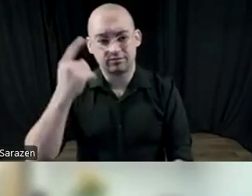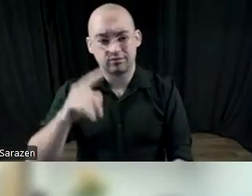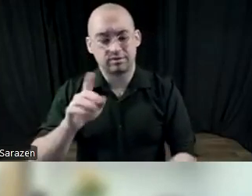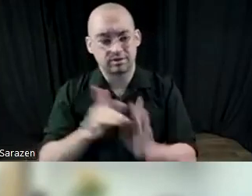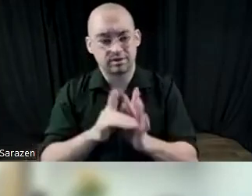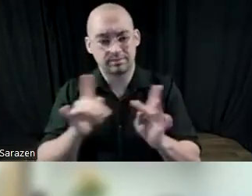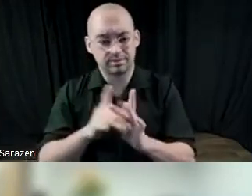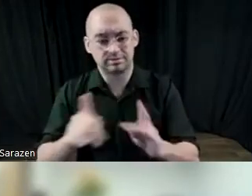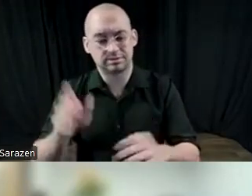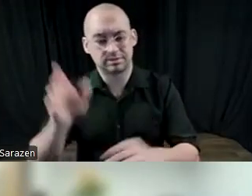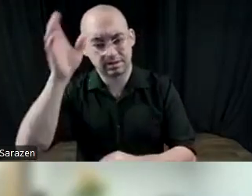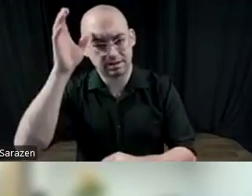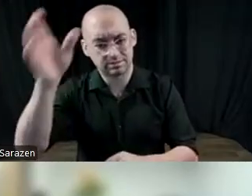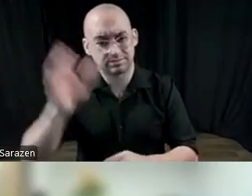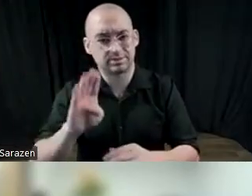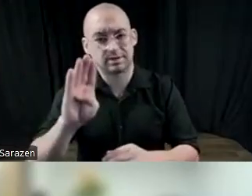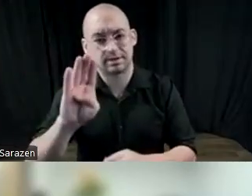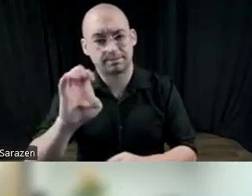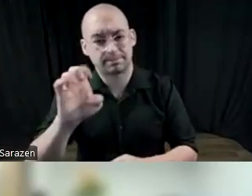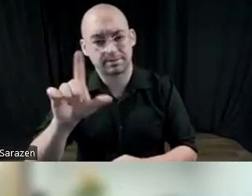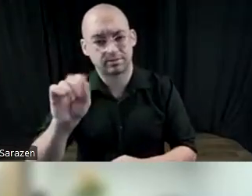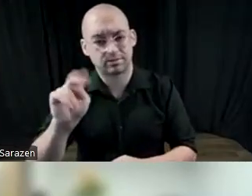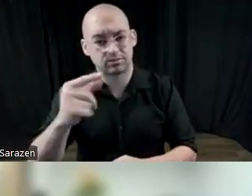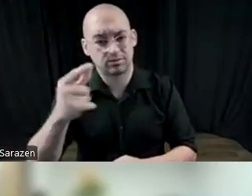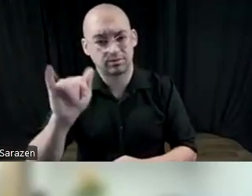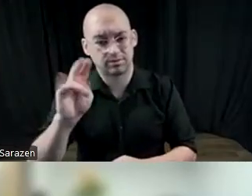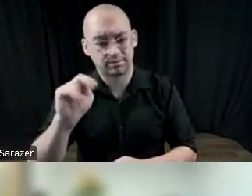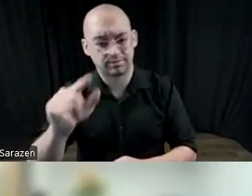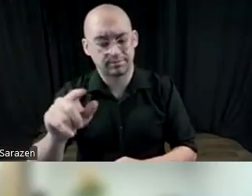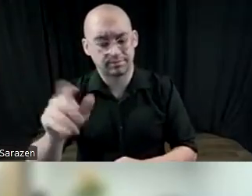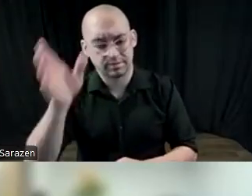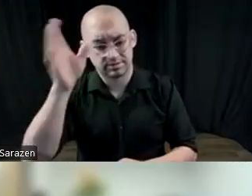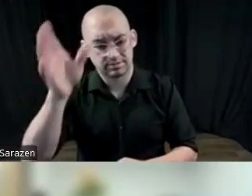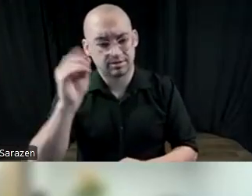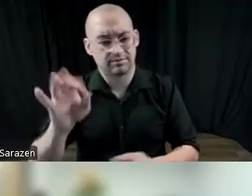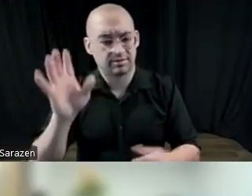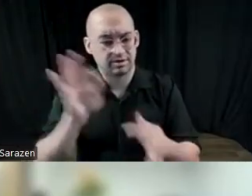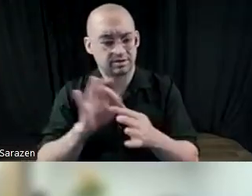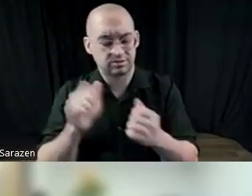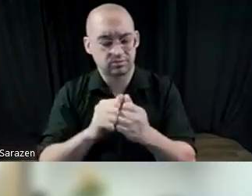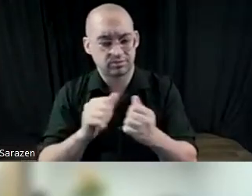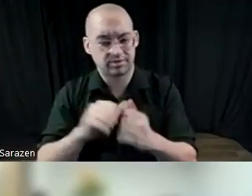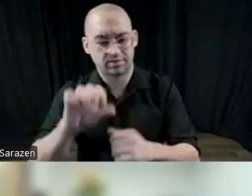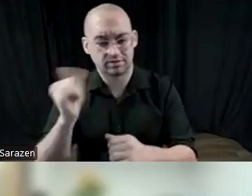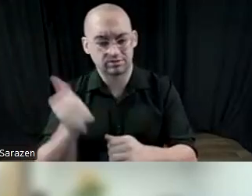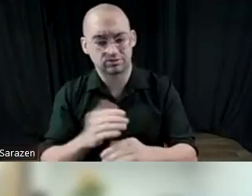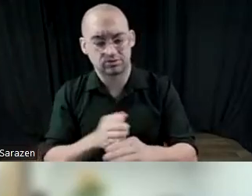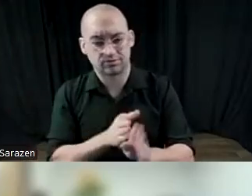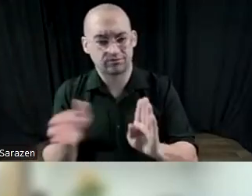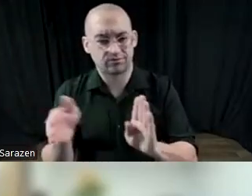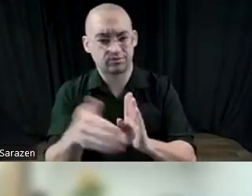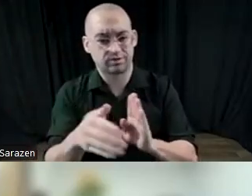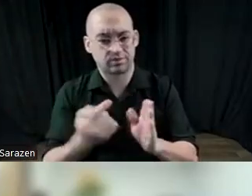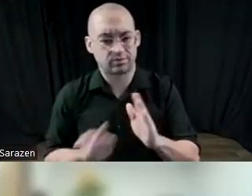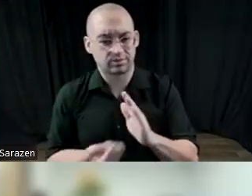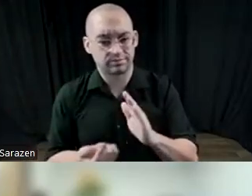The concept of belonging, the concept of connecting with others to avoid loneliness, it seems to